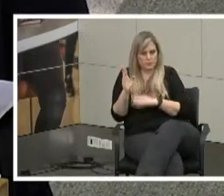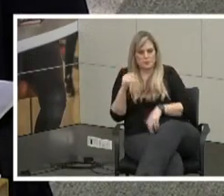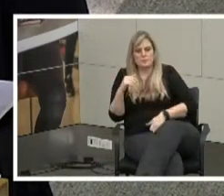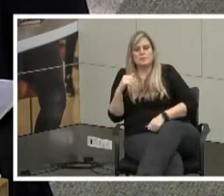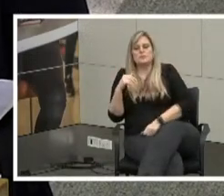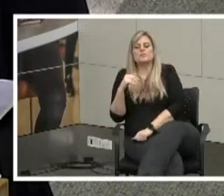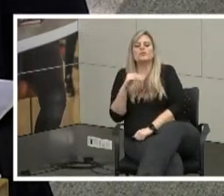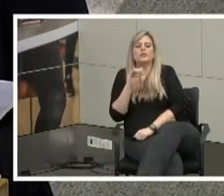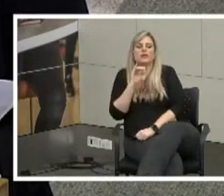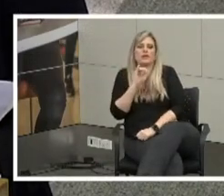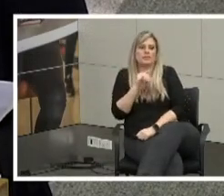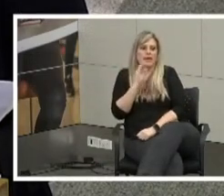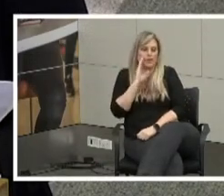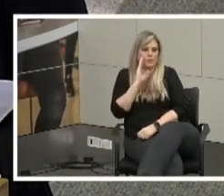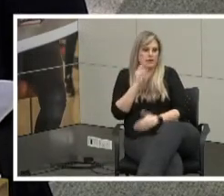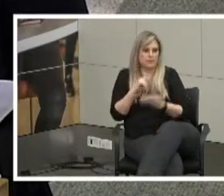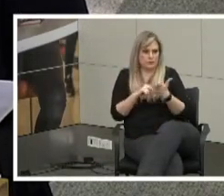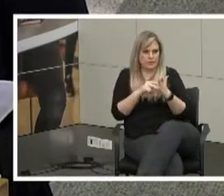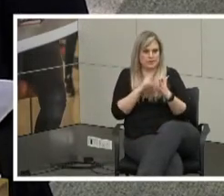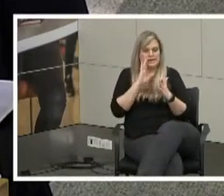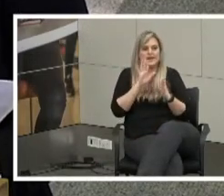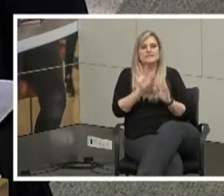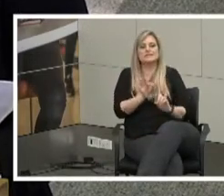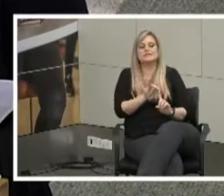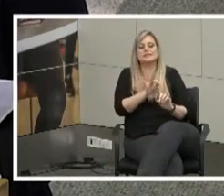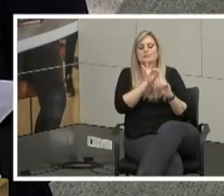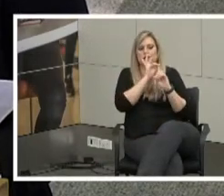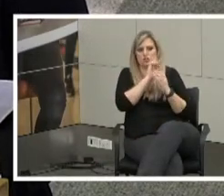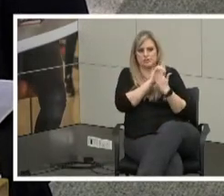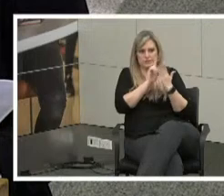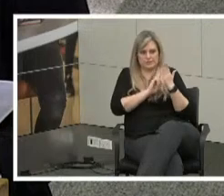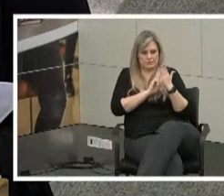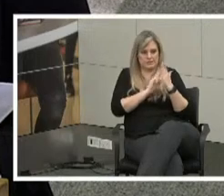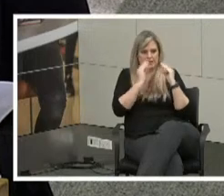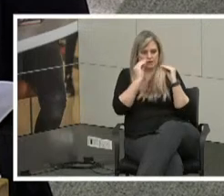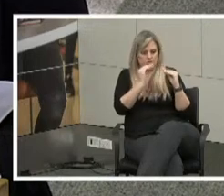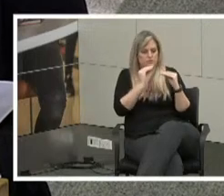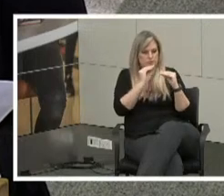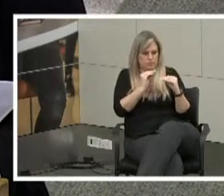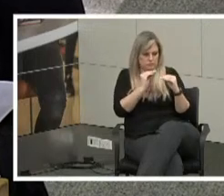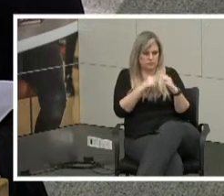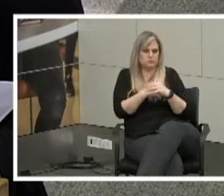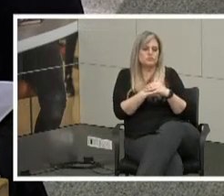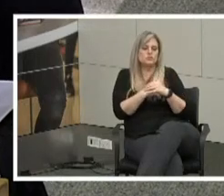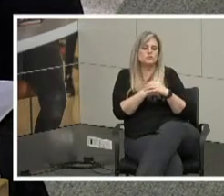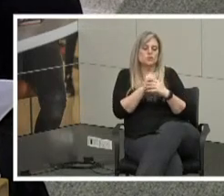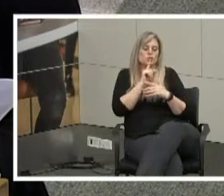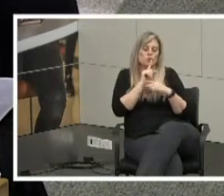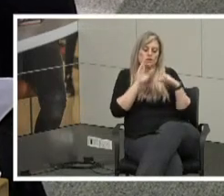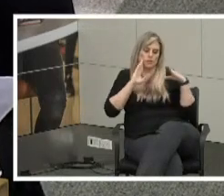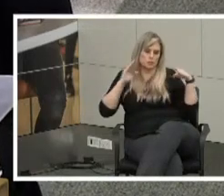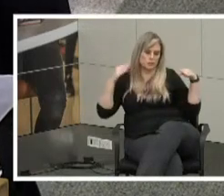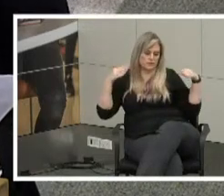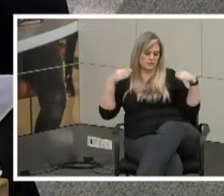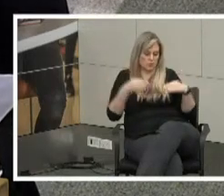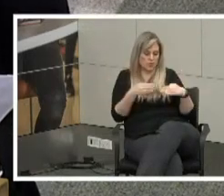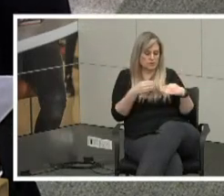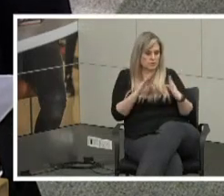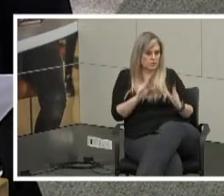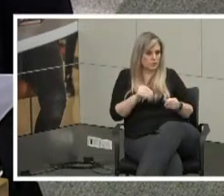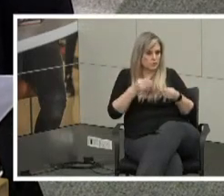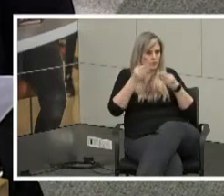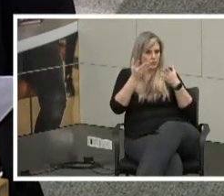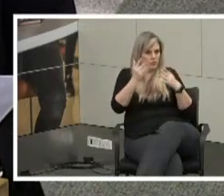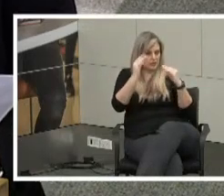which then refers to specially designed instruction and so we're really focusing on providing